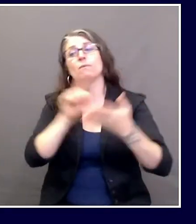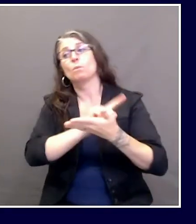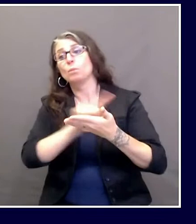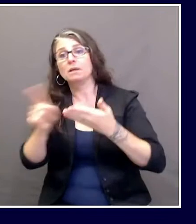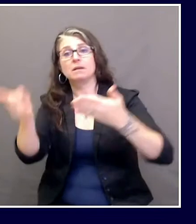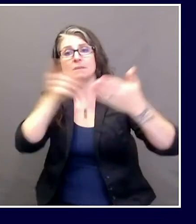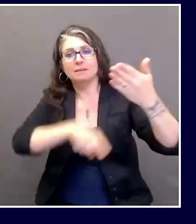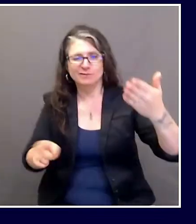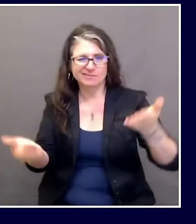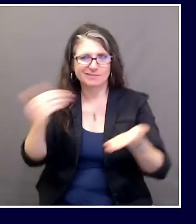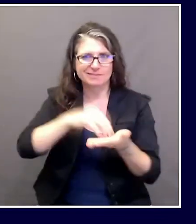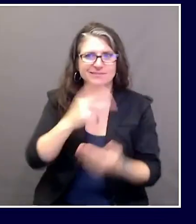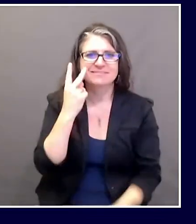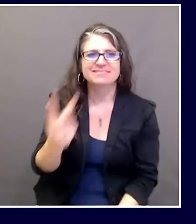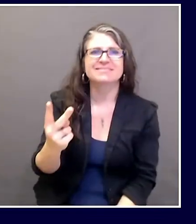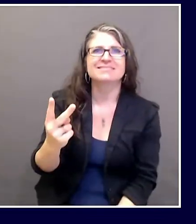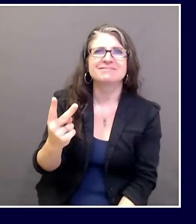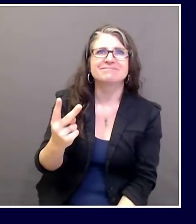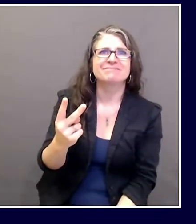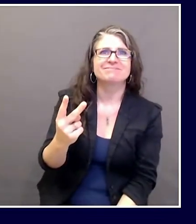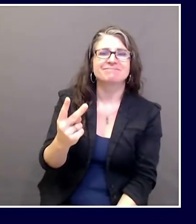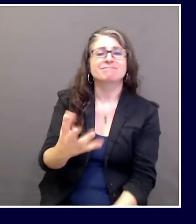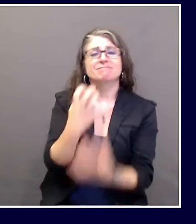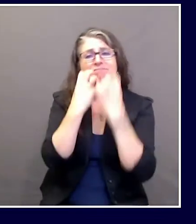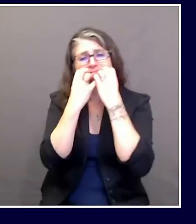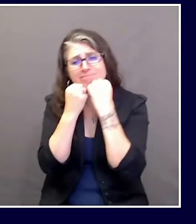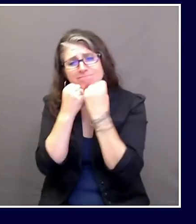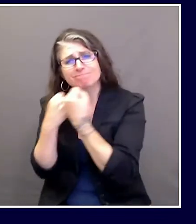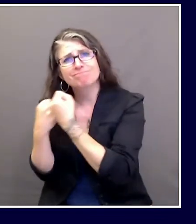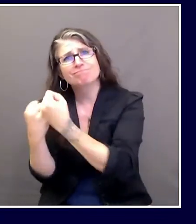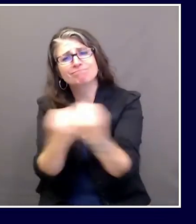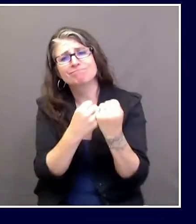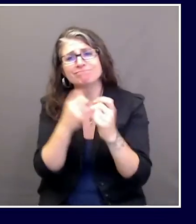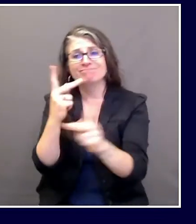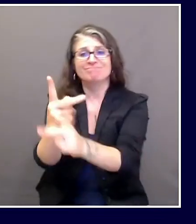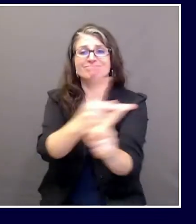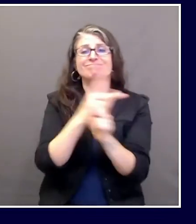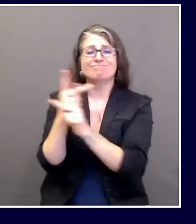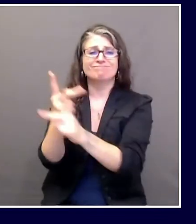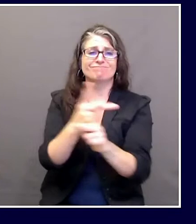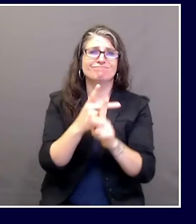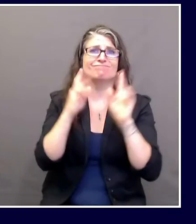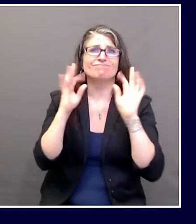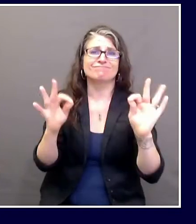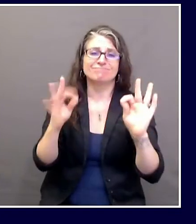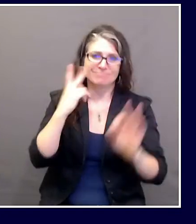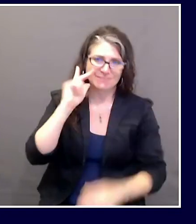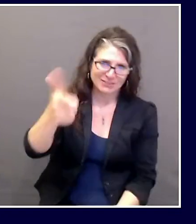everyone soon again. Until then, as always, please be kind and take care of one another. Talk to everyone soon.